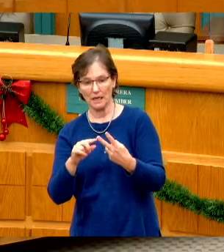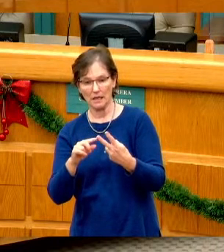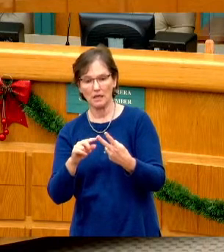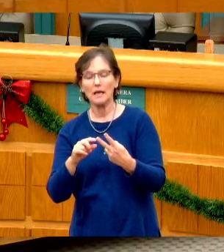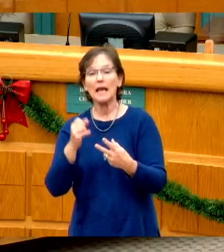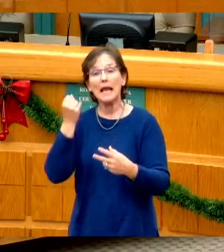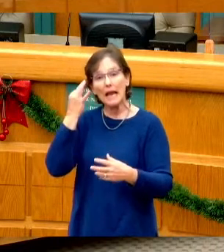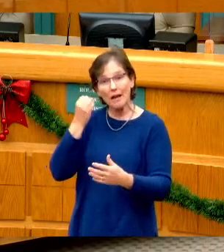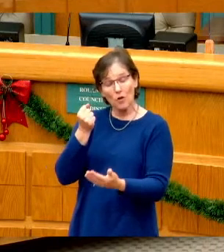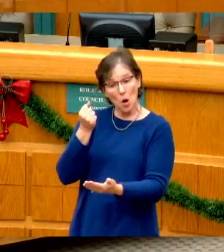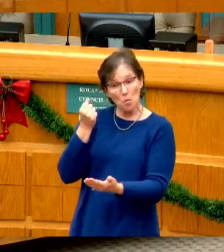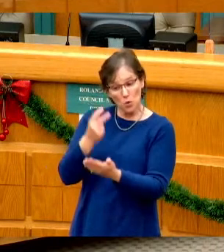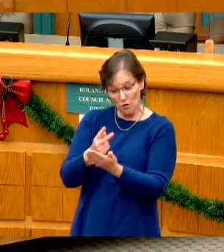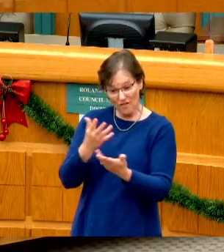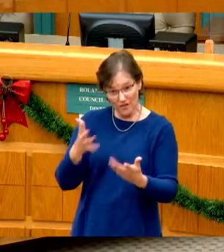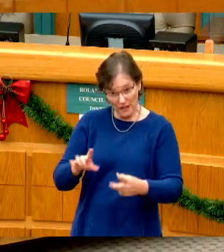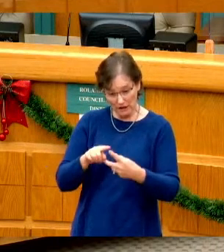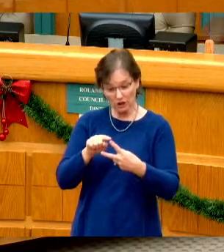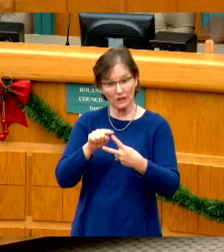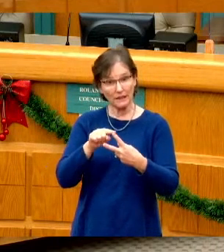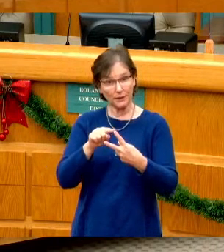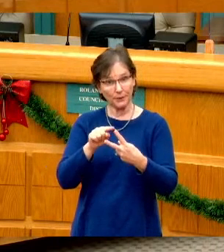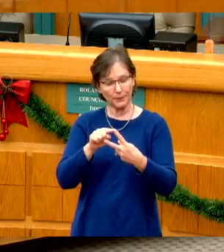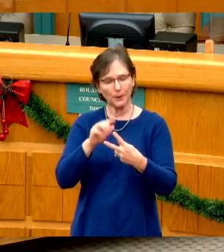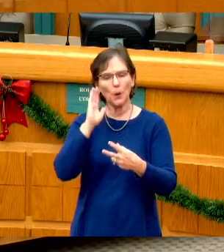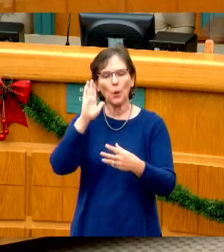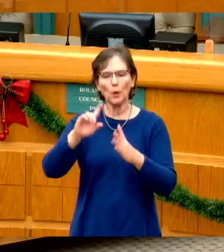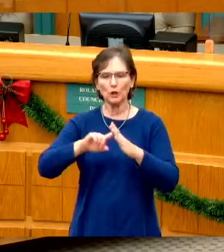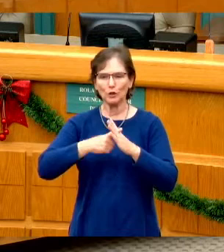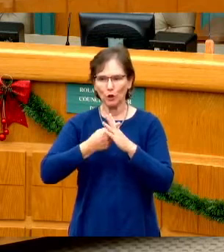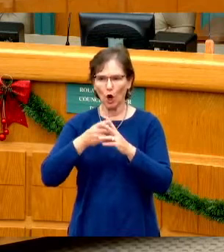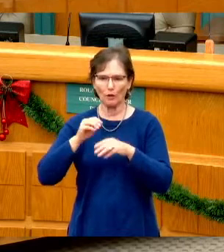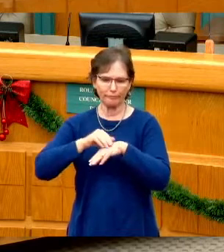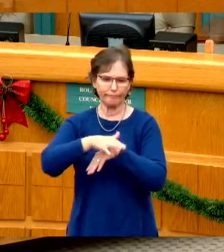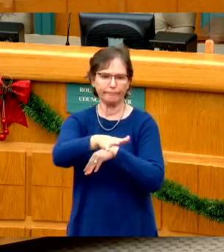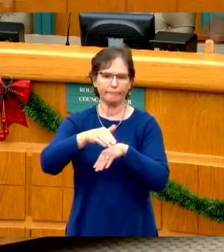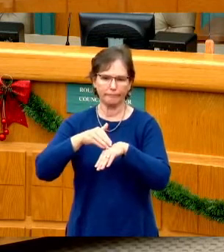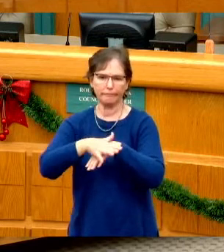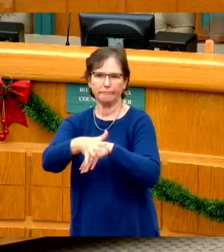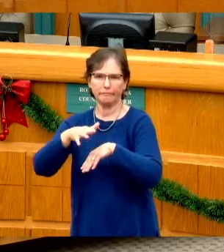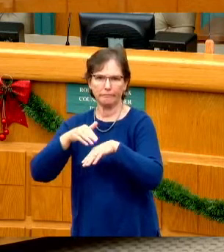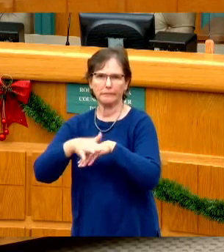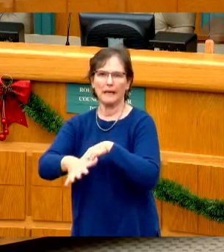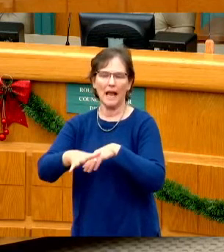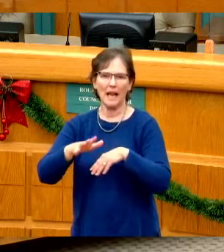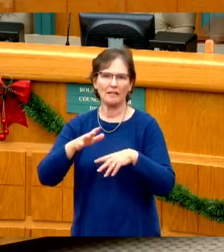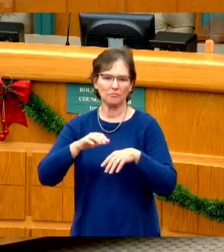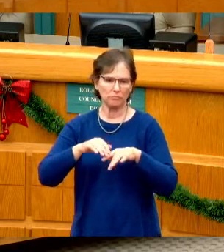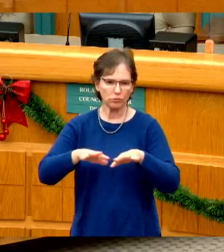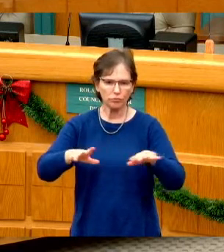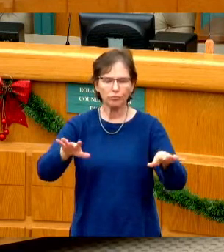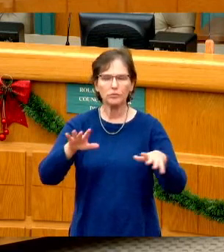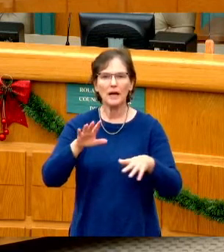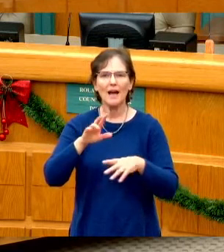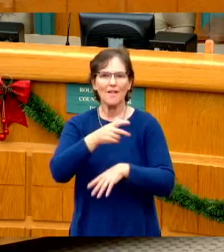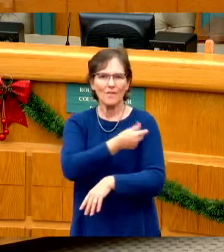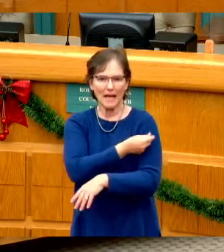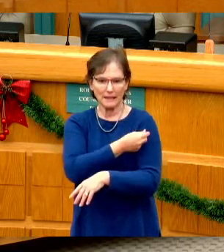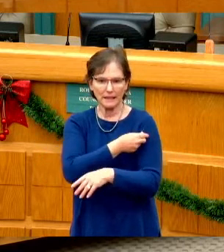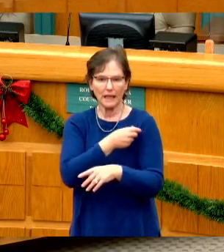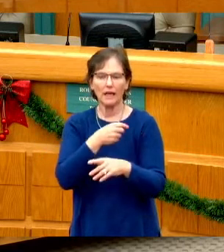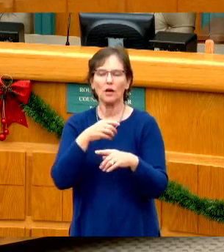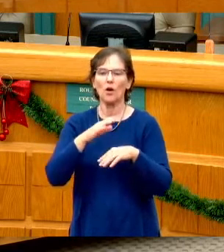This date is, of course, dependent on FDA approval. As mentioned, vaccination distribution will be